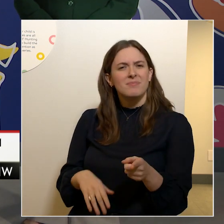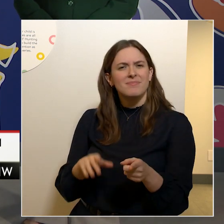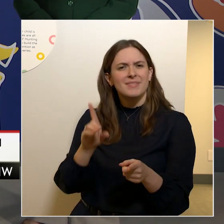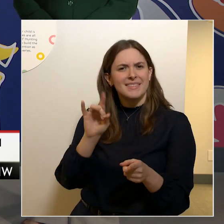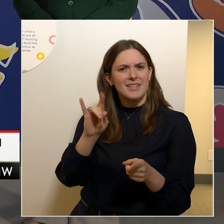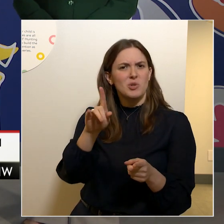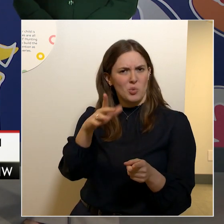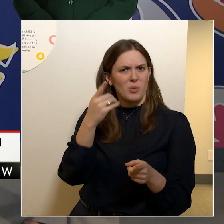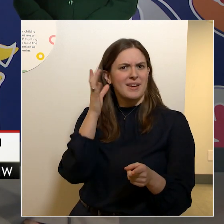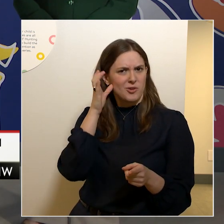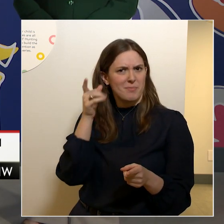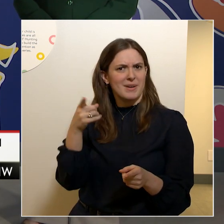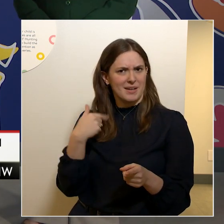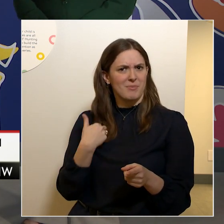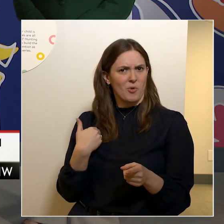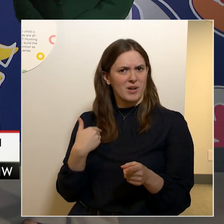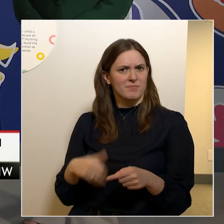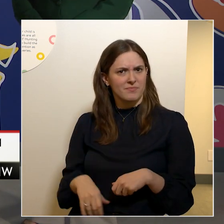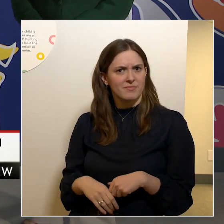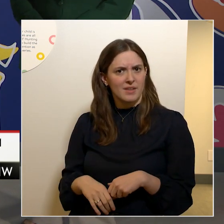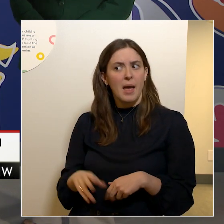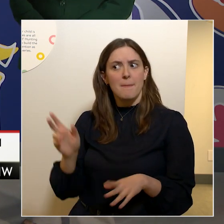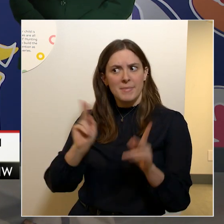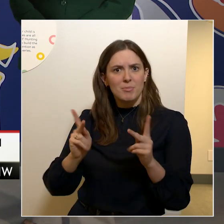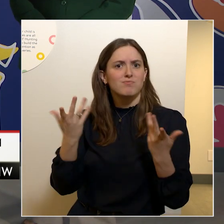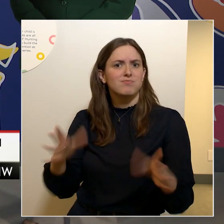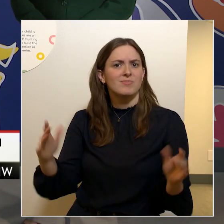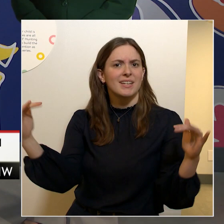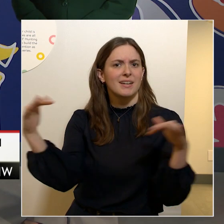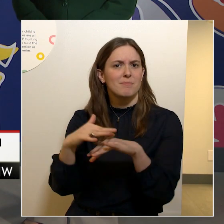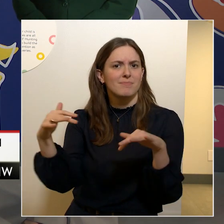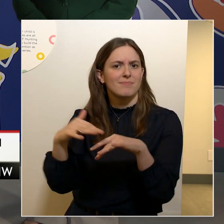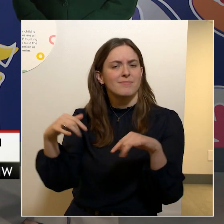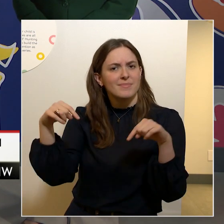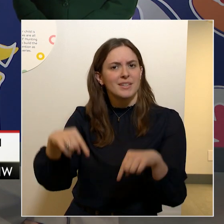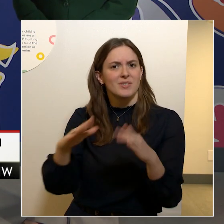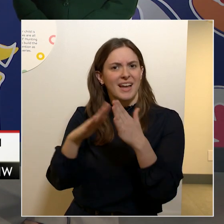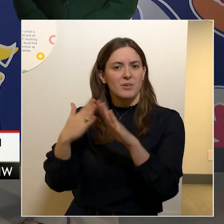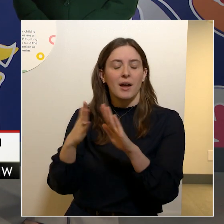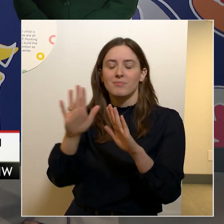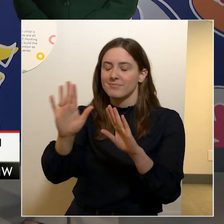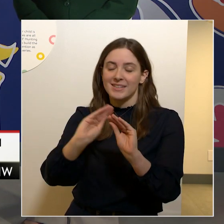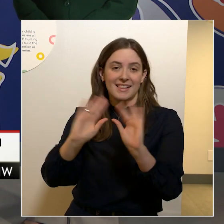response? People are coming downtown. And so I want to be sure that you're clear